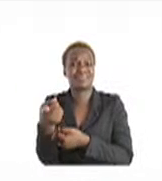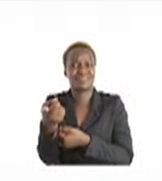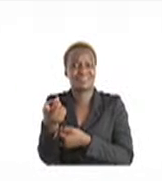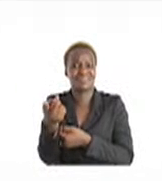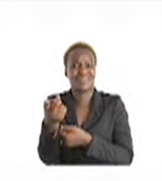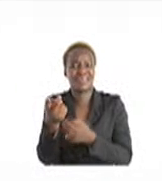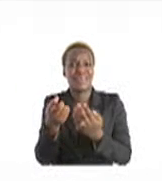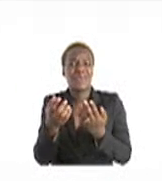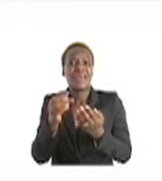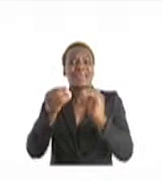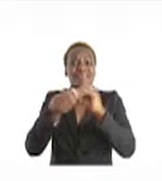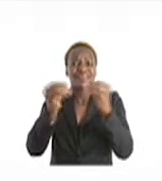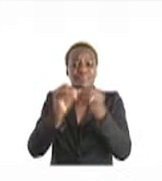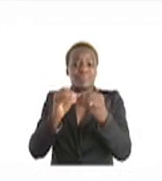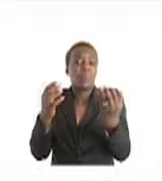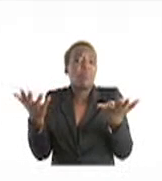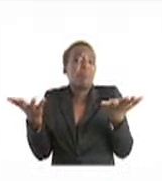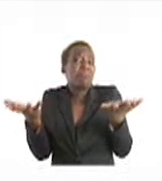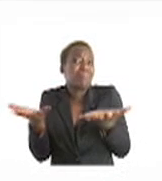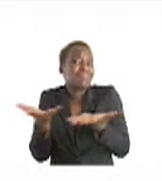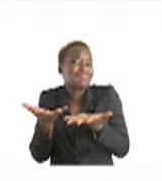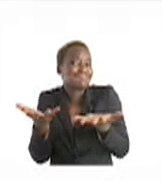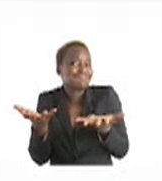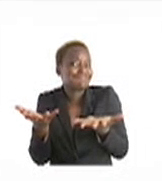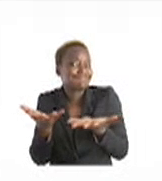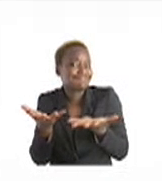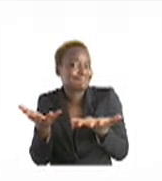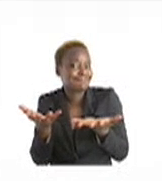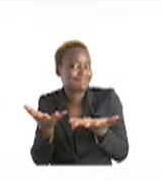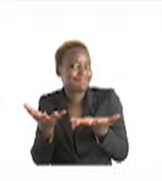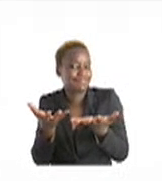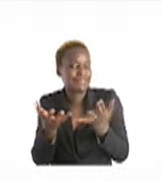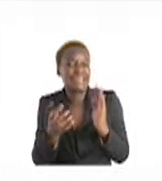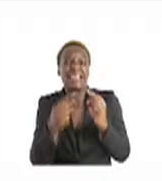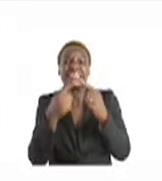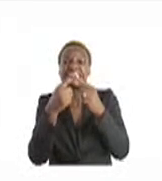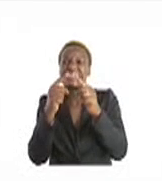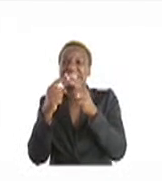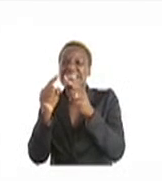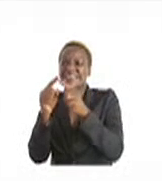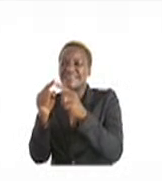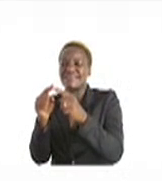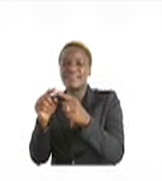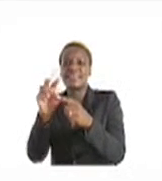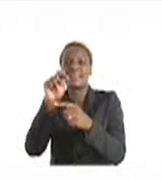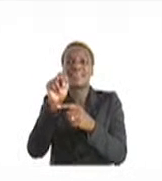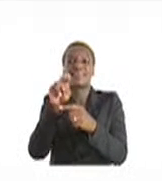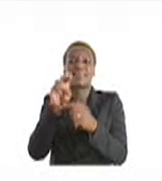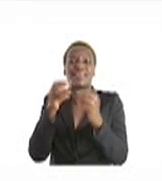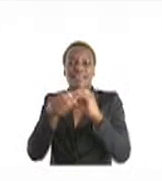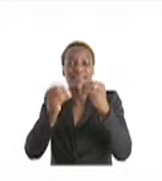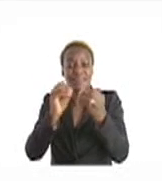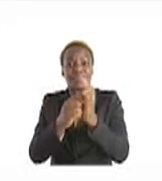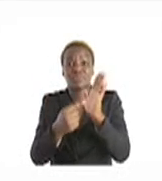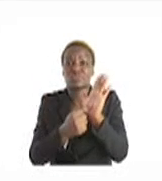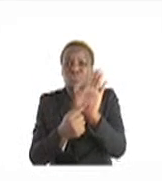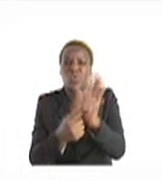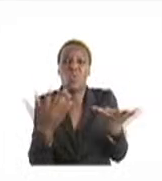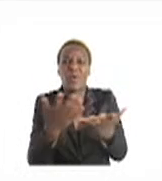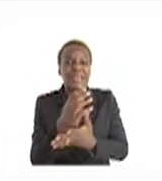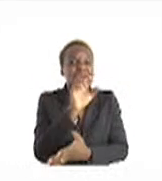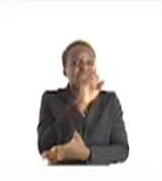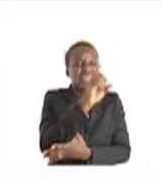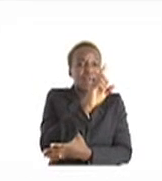a position of a digit in a number. Each position tells us its values. So in a number, we